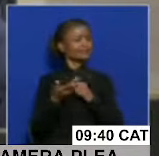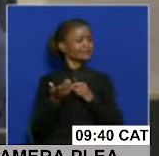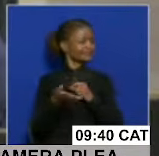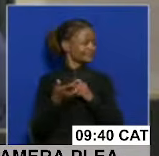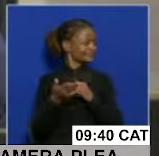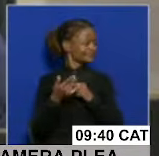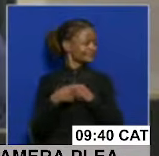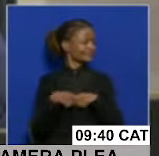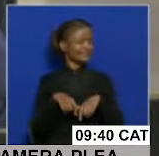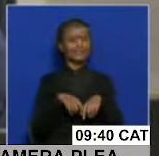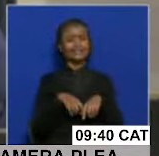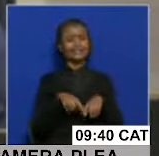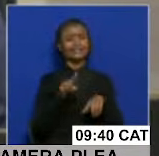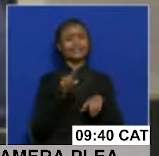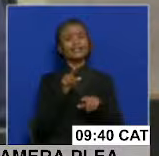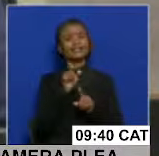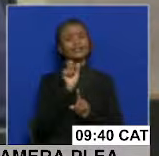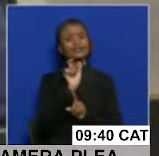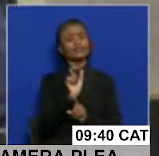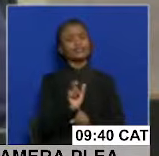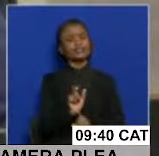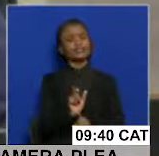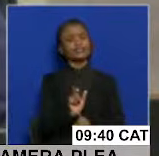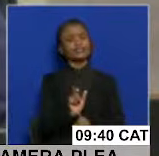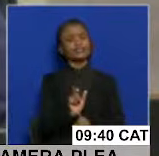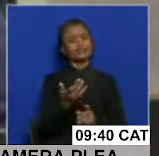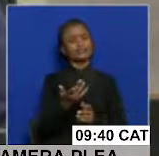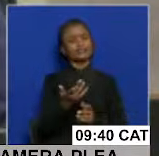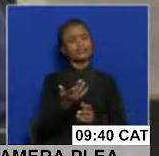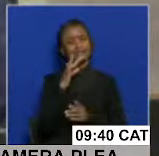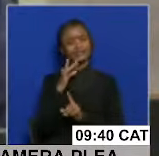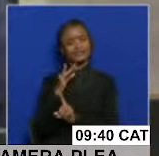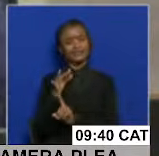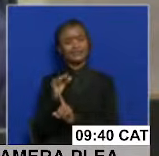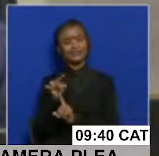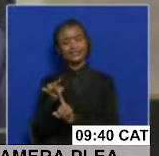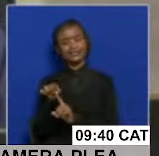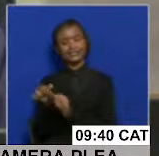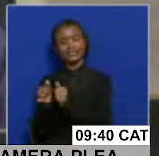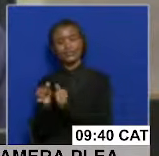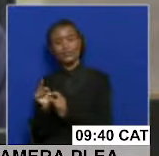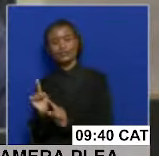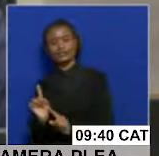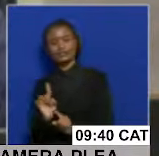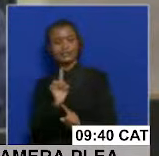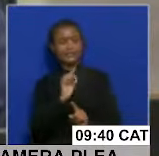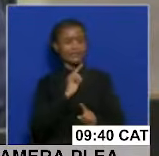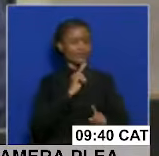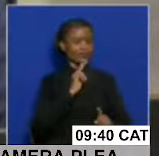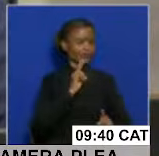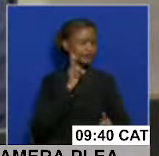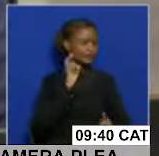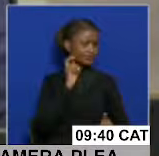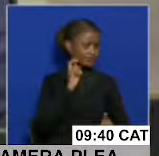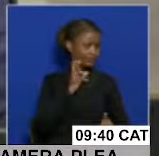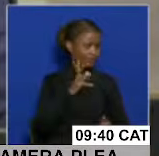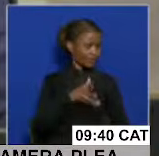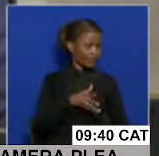but the voice is going to be heard anyway, so why do you have all those pronouns?